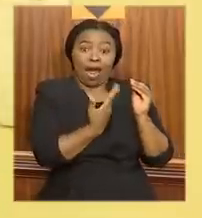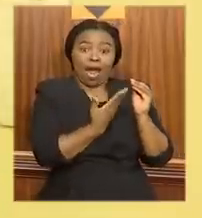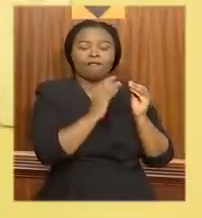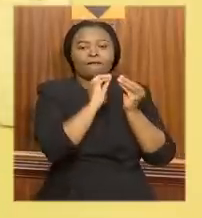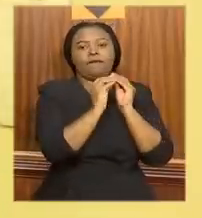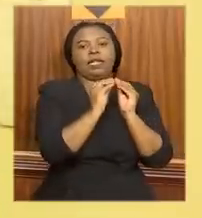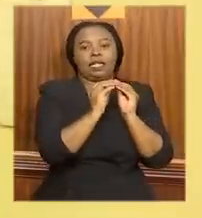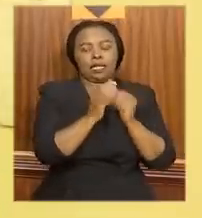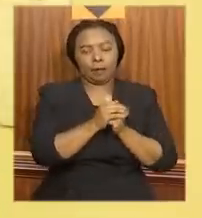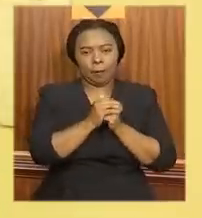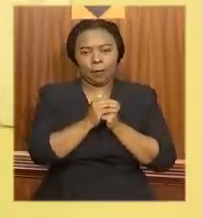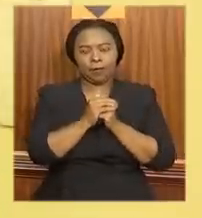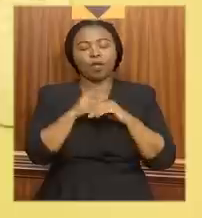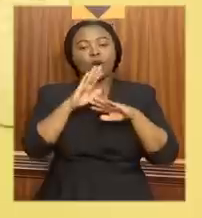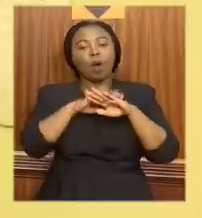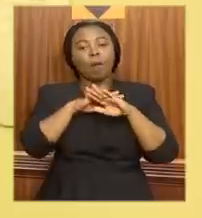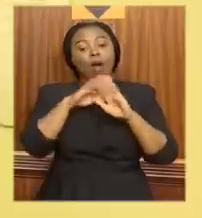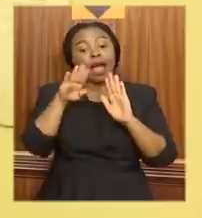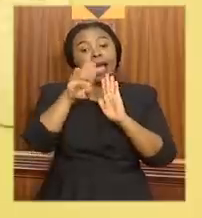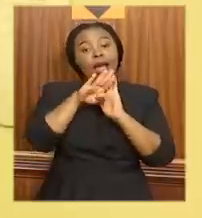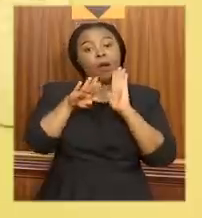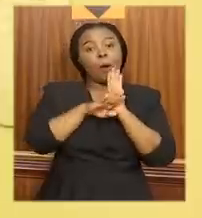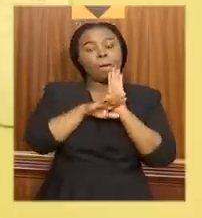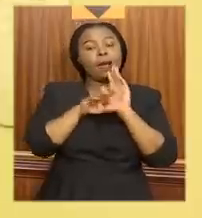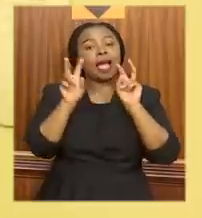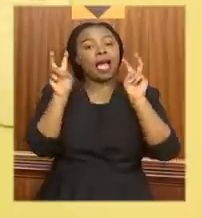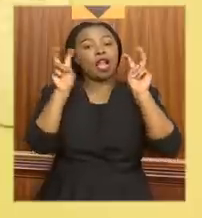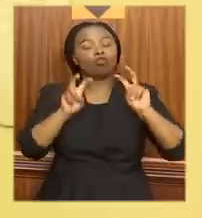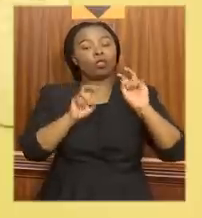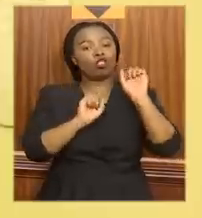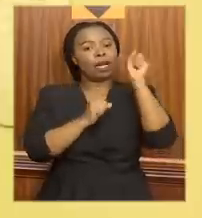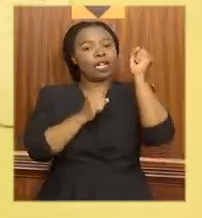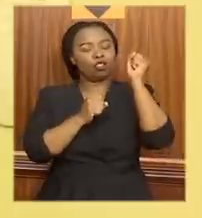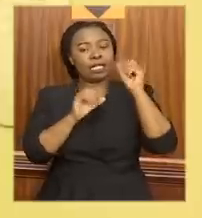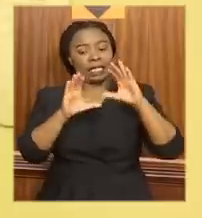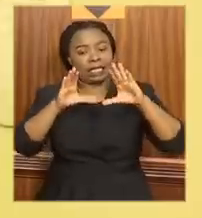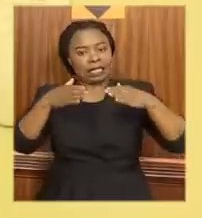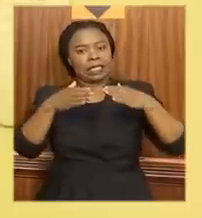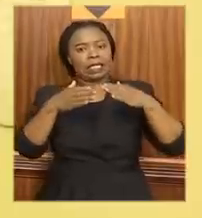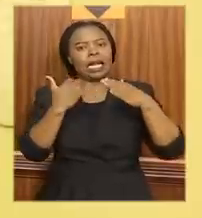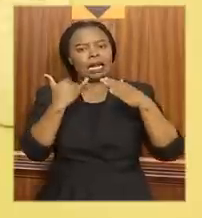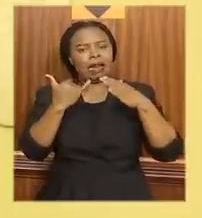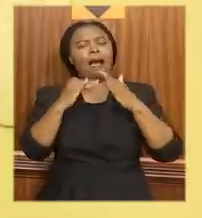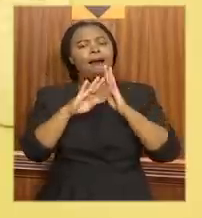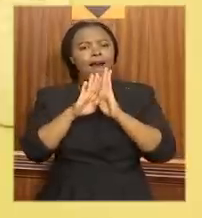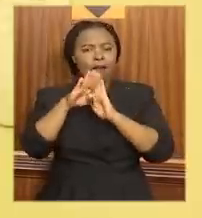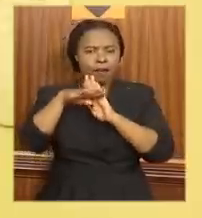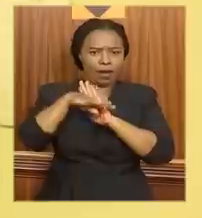maintenance program of Eskom's electricity generation fleet has declined.